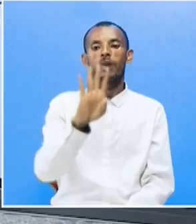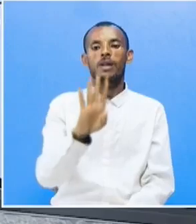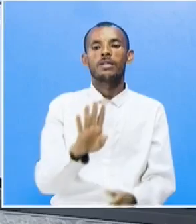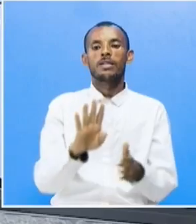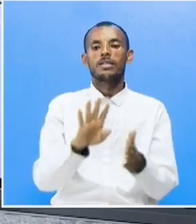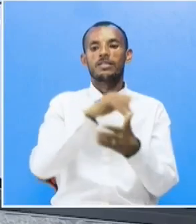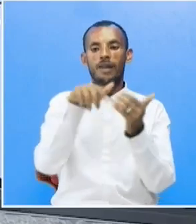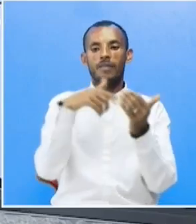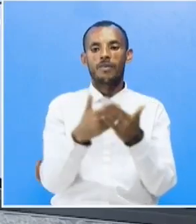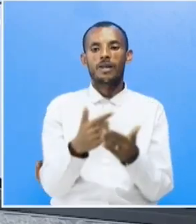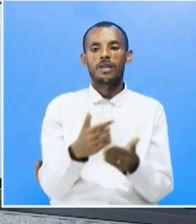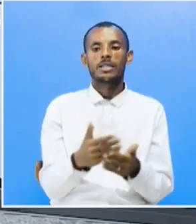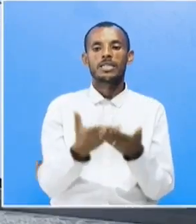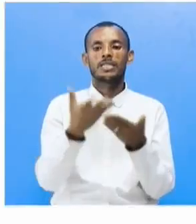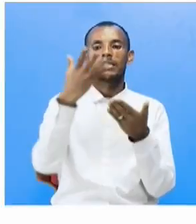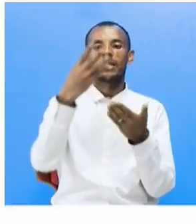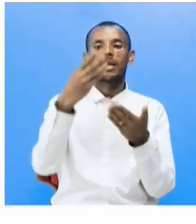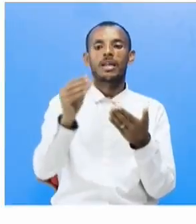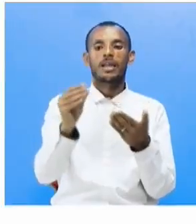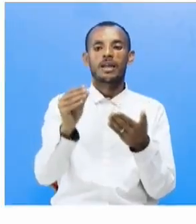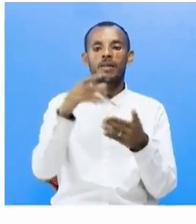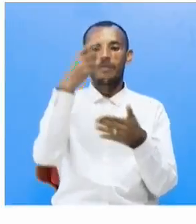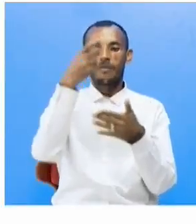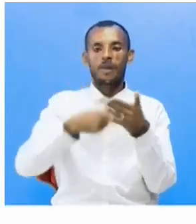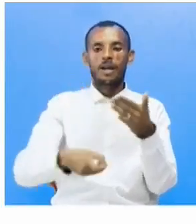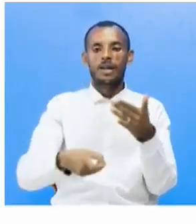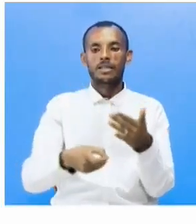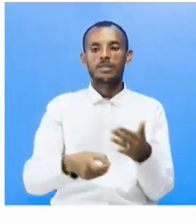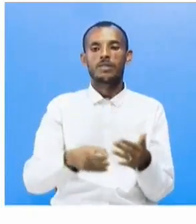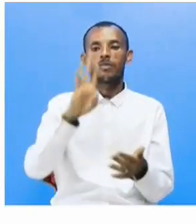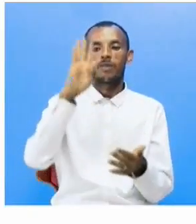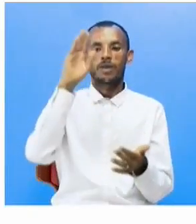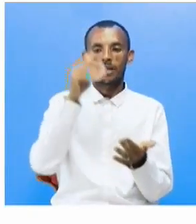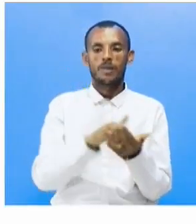Therefore, the selling price it is